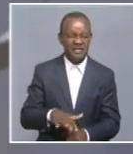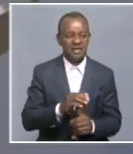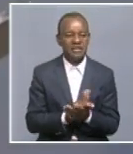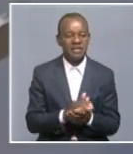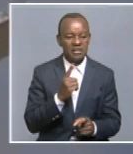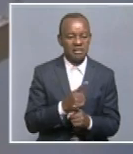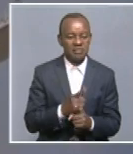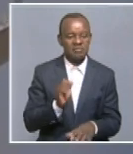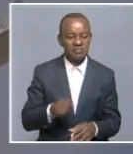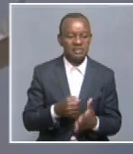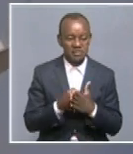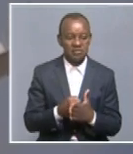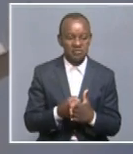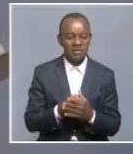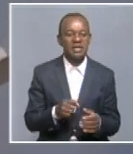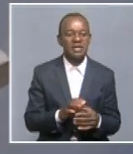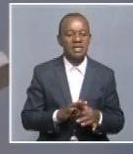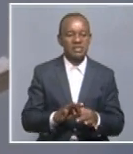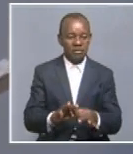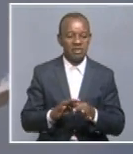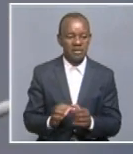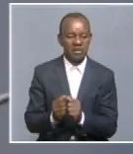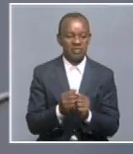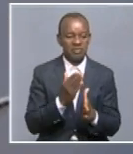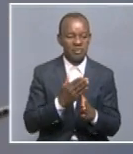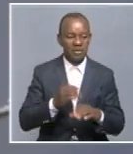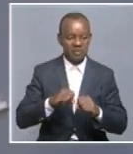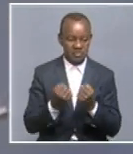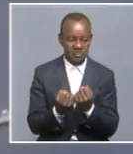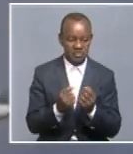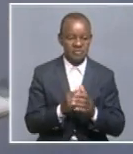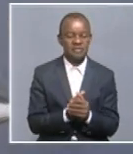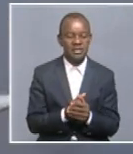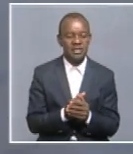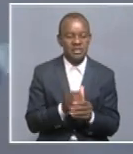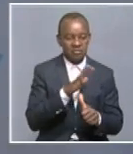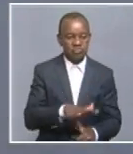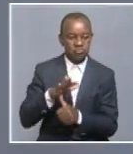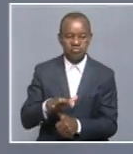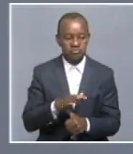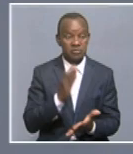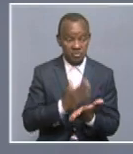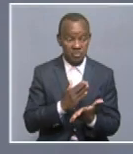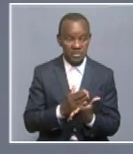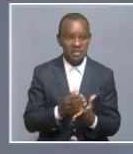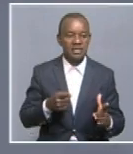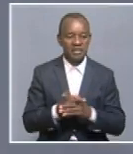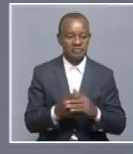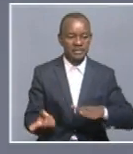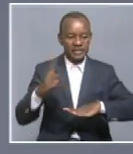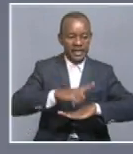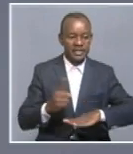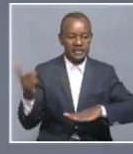hands with trade unions to eliminate this. So I think it's a daily occurrence. It happens every day.